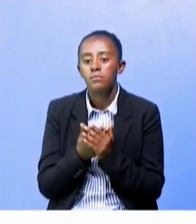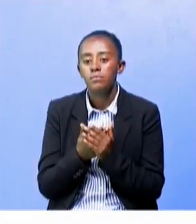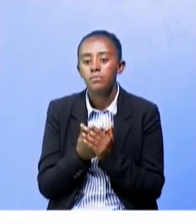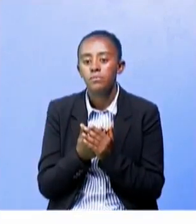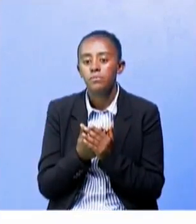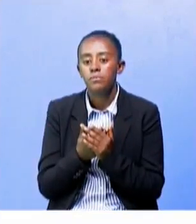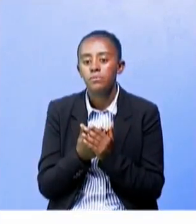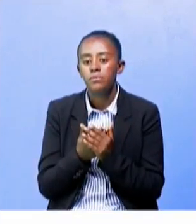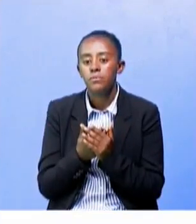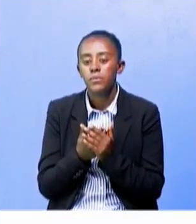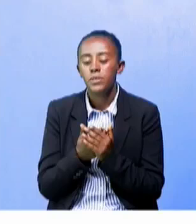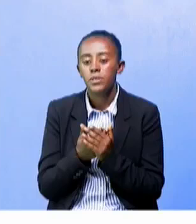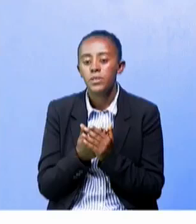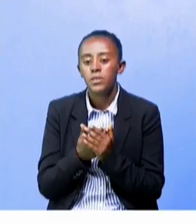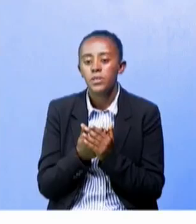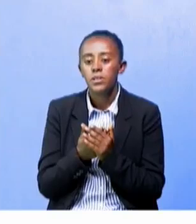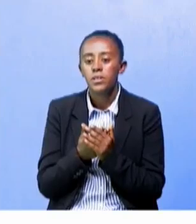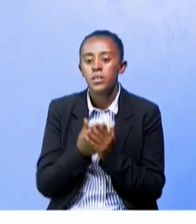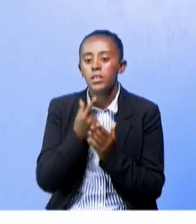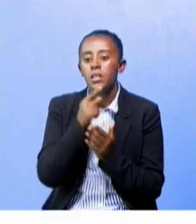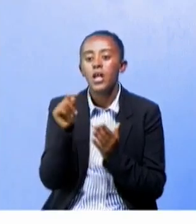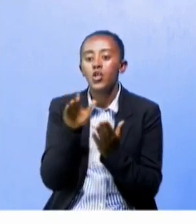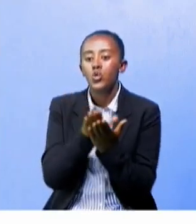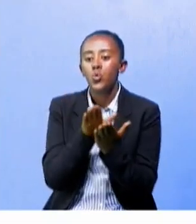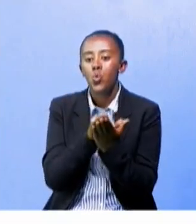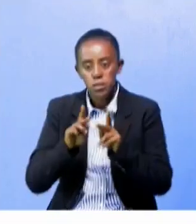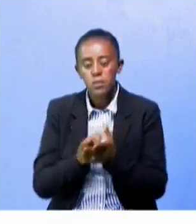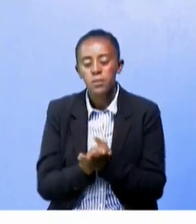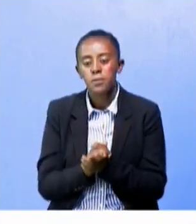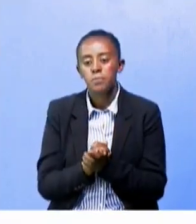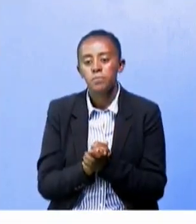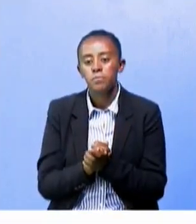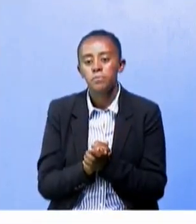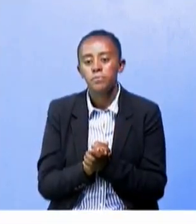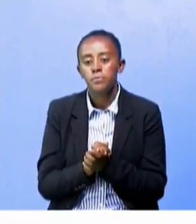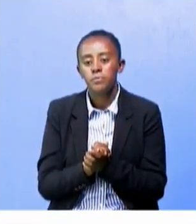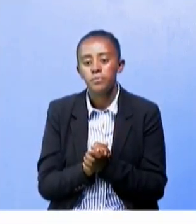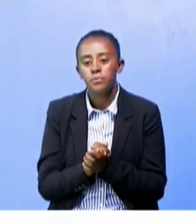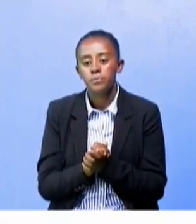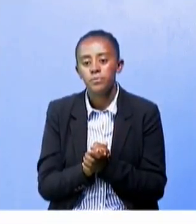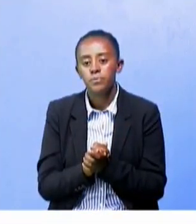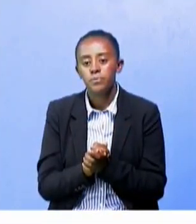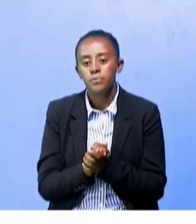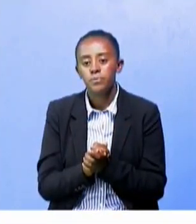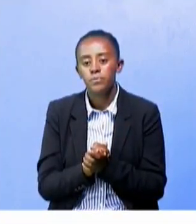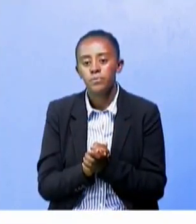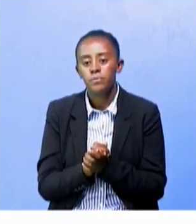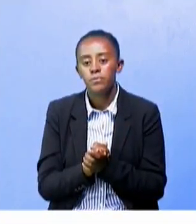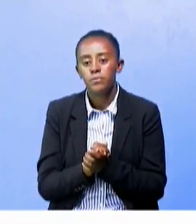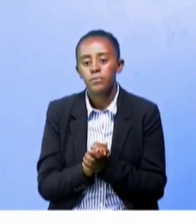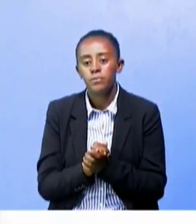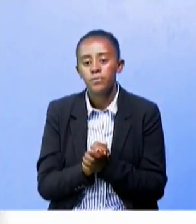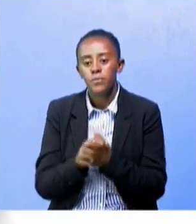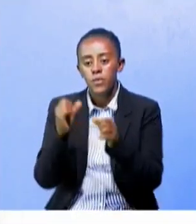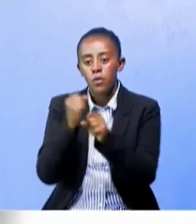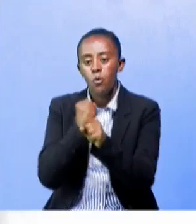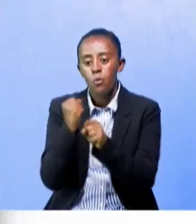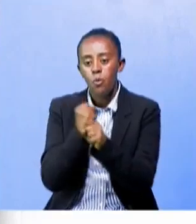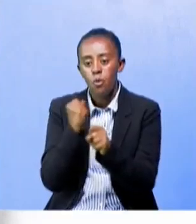the school community work